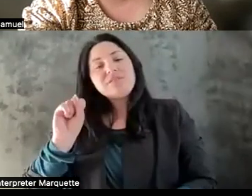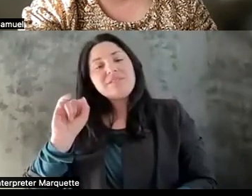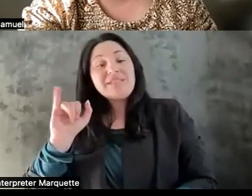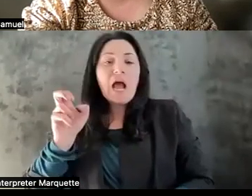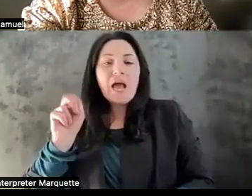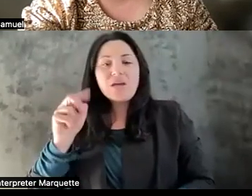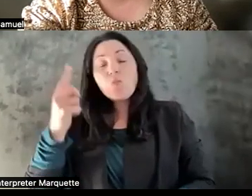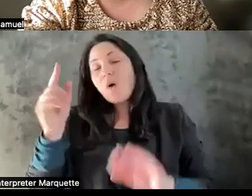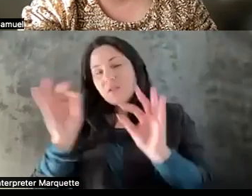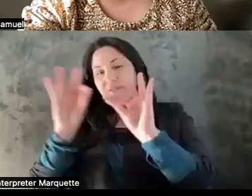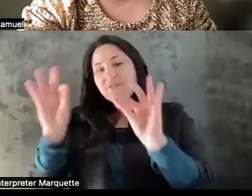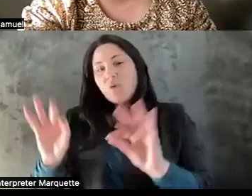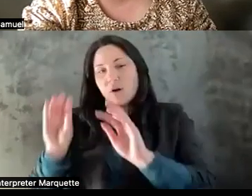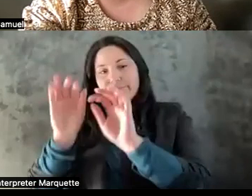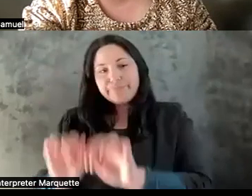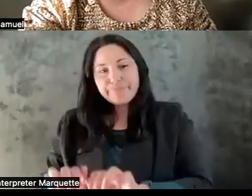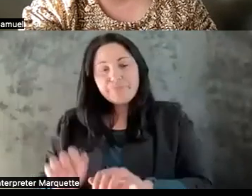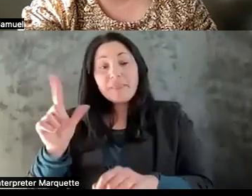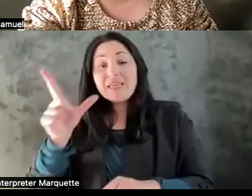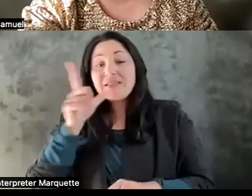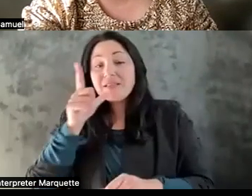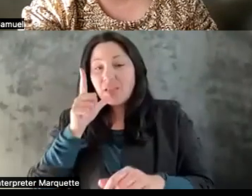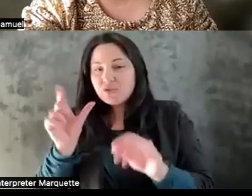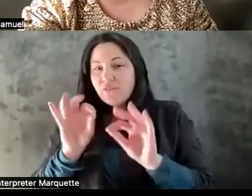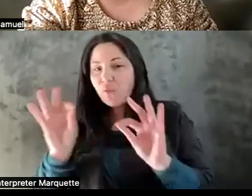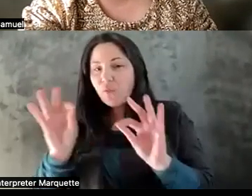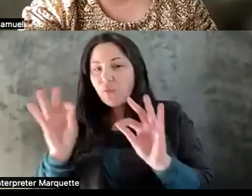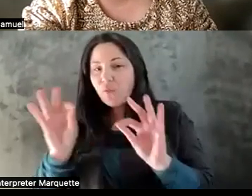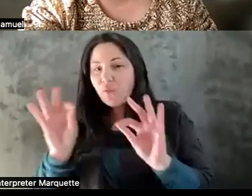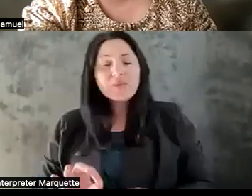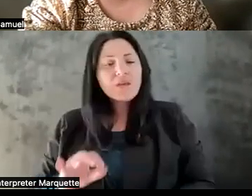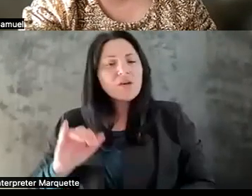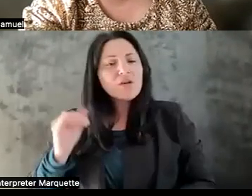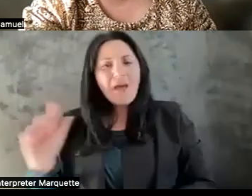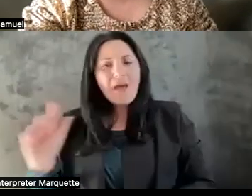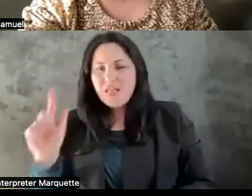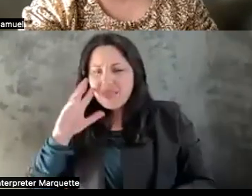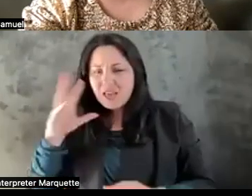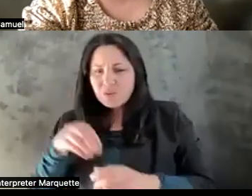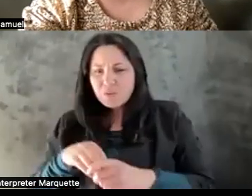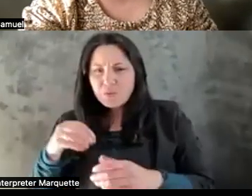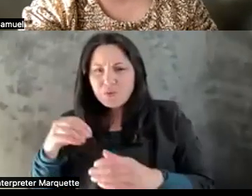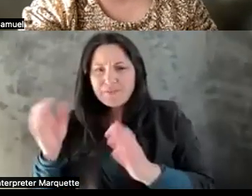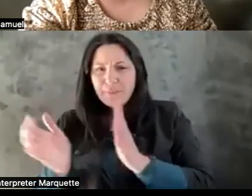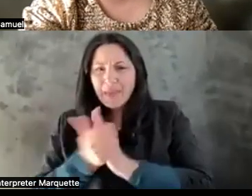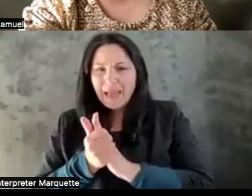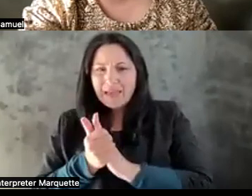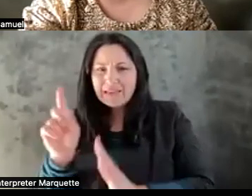forms you'll be filling out is our lunch form. Joelle, is that part of the packet?